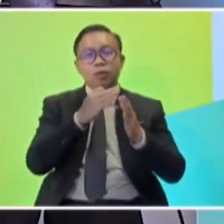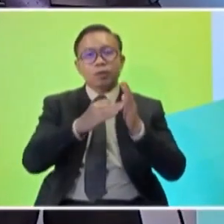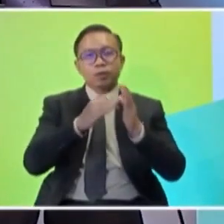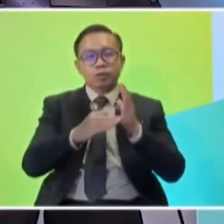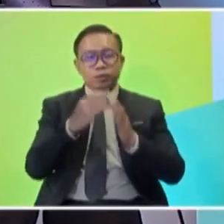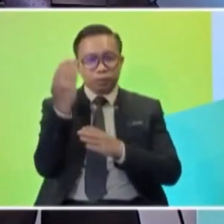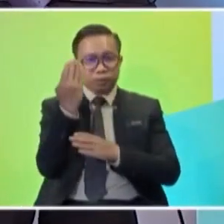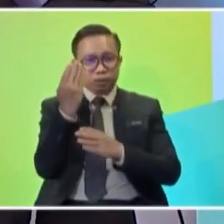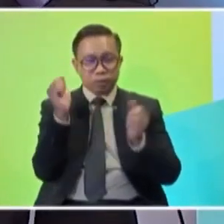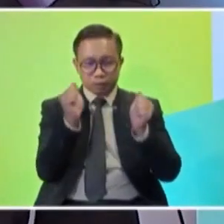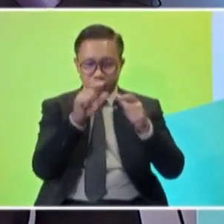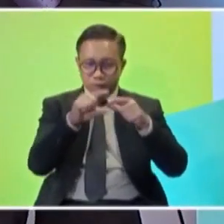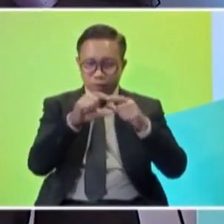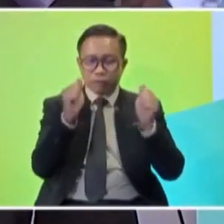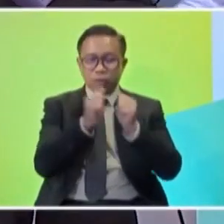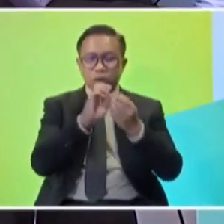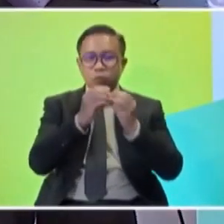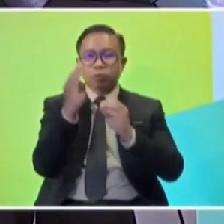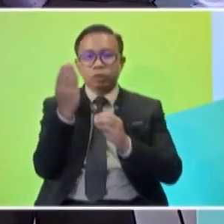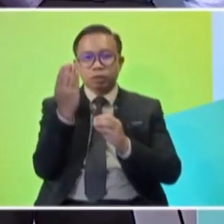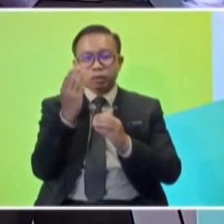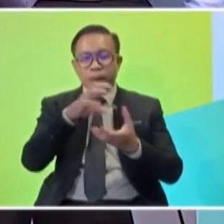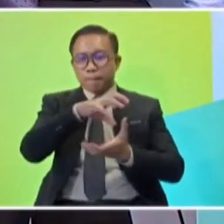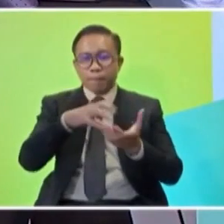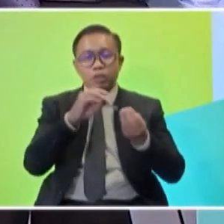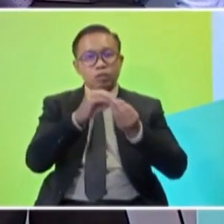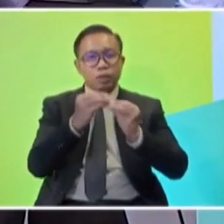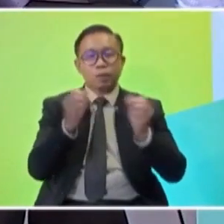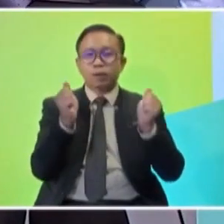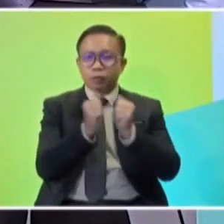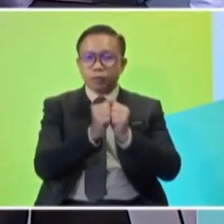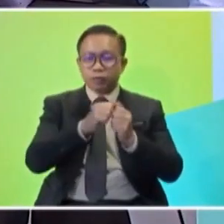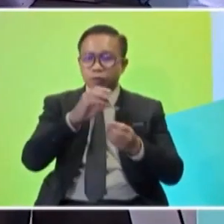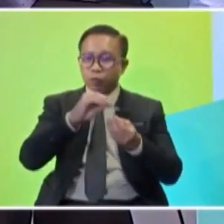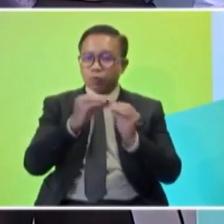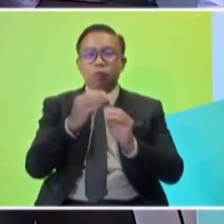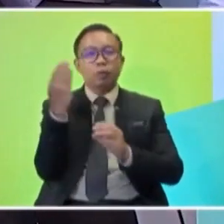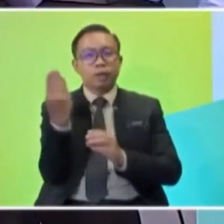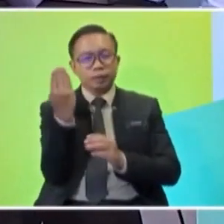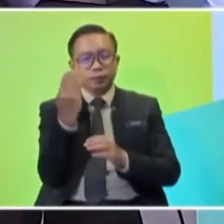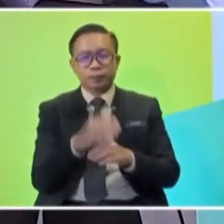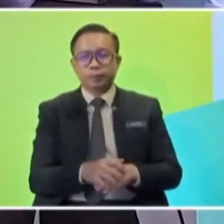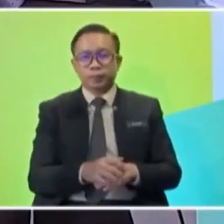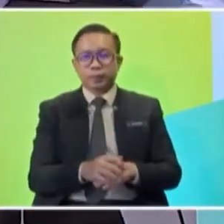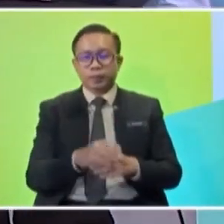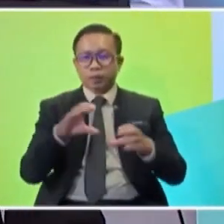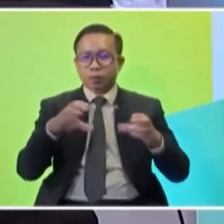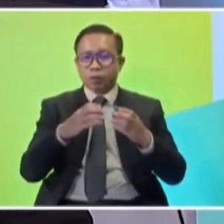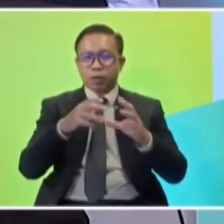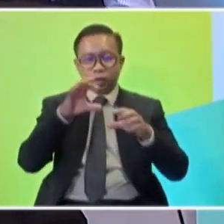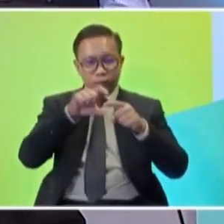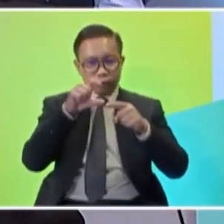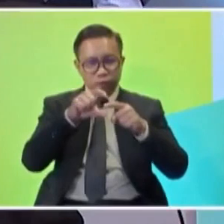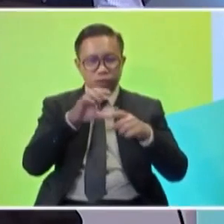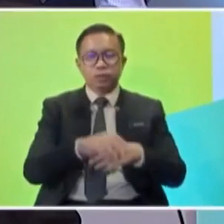divide with a whole number, and a mixed number divide with a whole number. So this is how you do conversion. And the